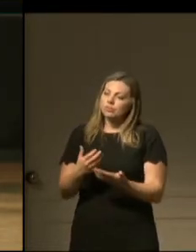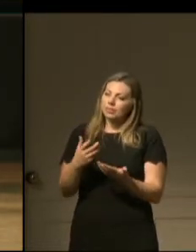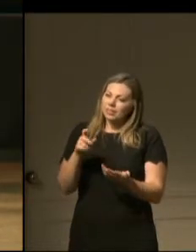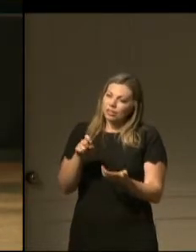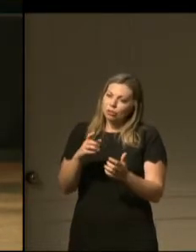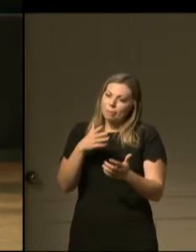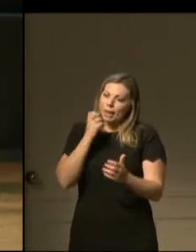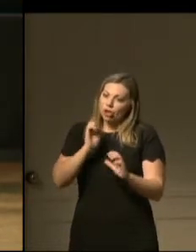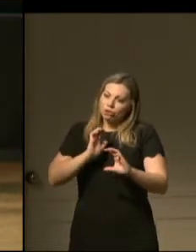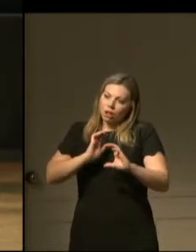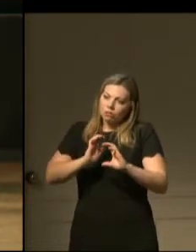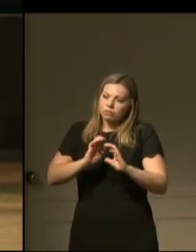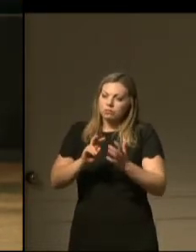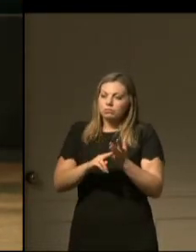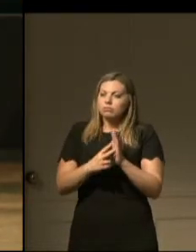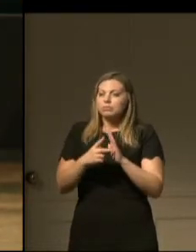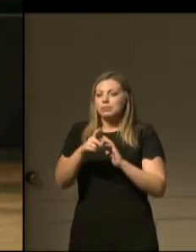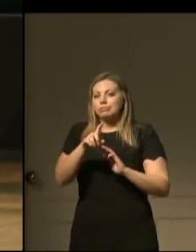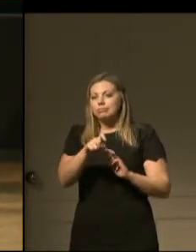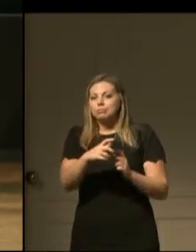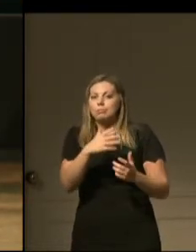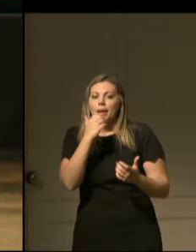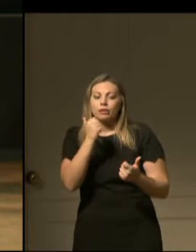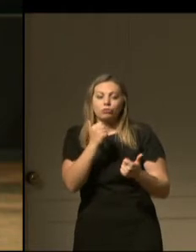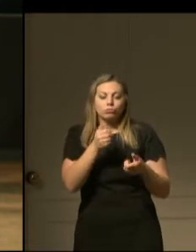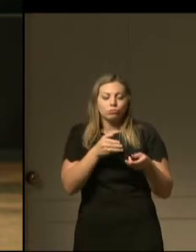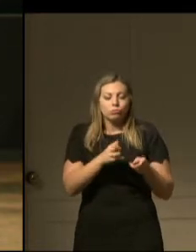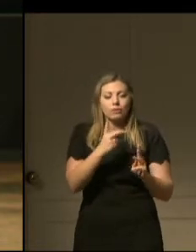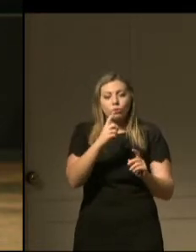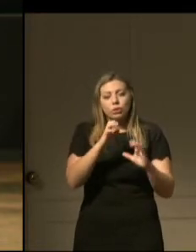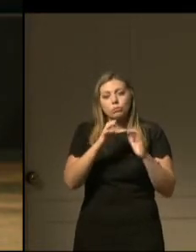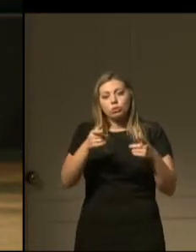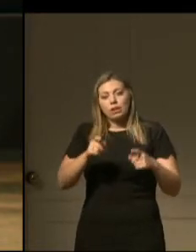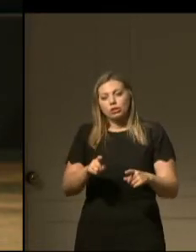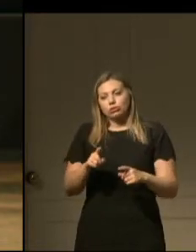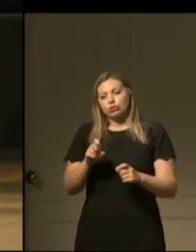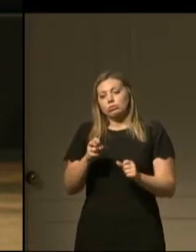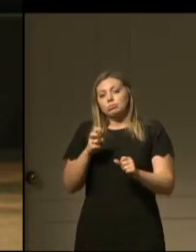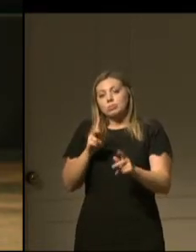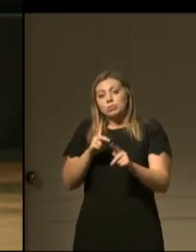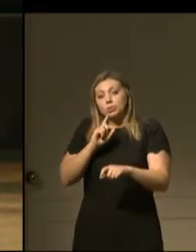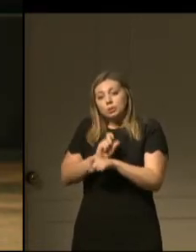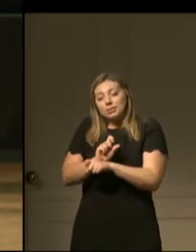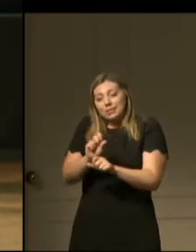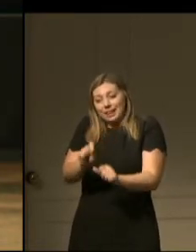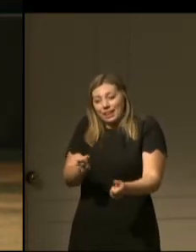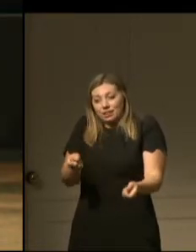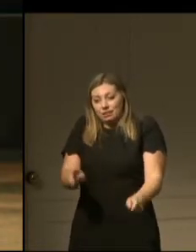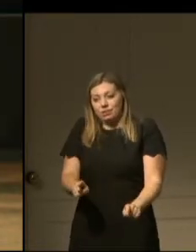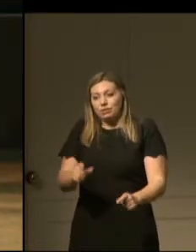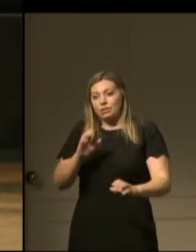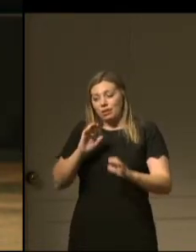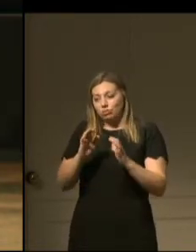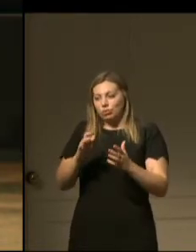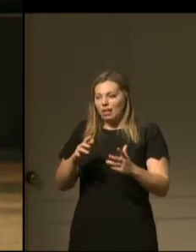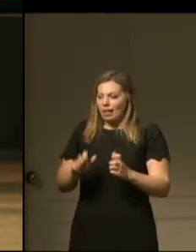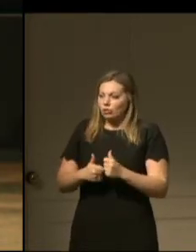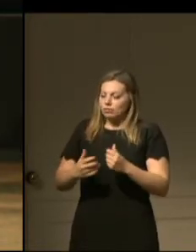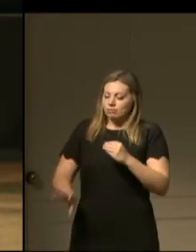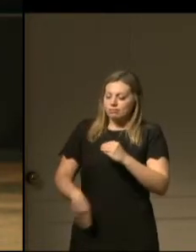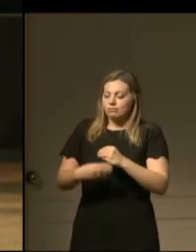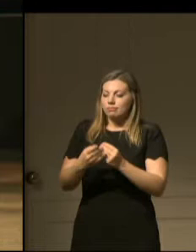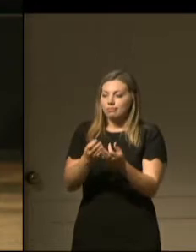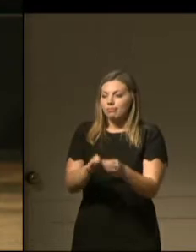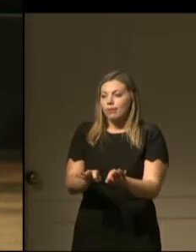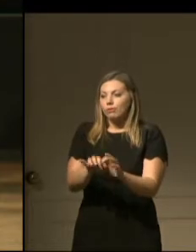better conversations or a better method of communication in order for people to really have that conversation about how do we add value to the things that are